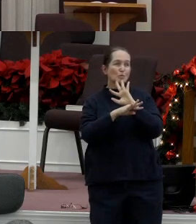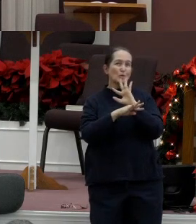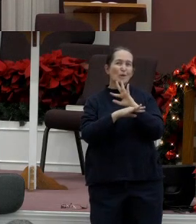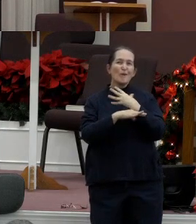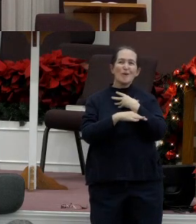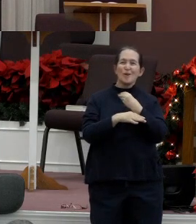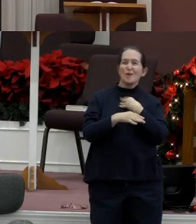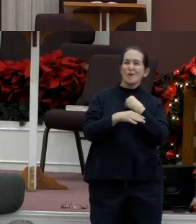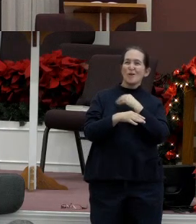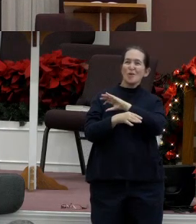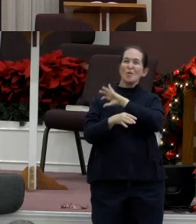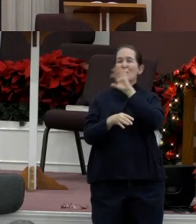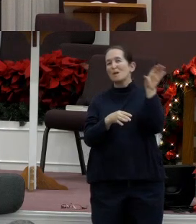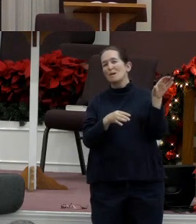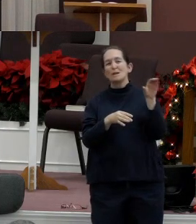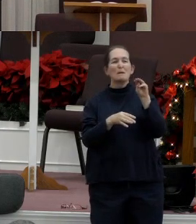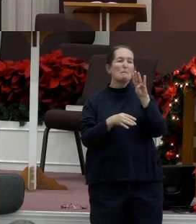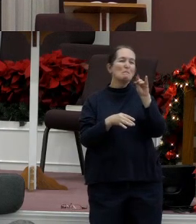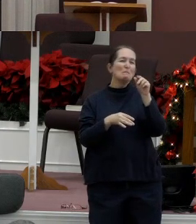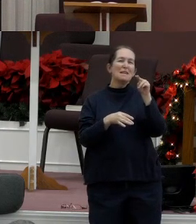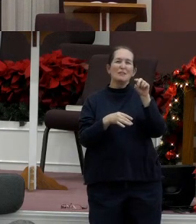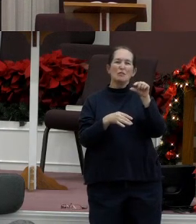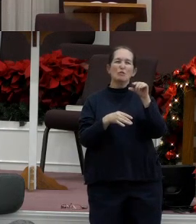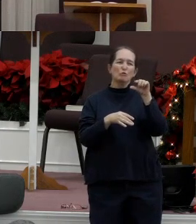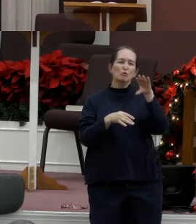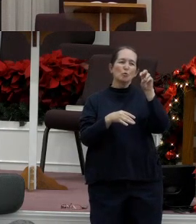and a lot of the Bing Crosby ones. But